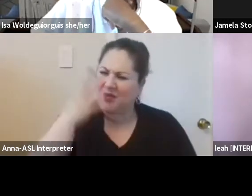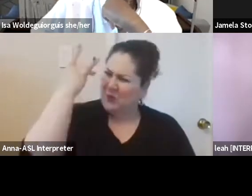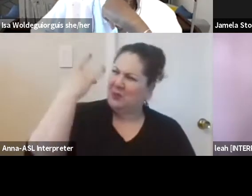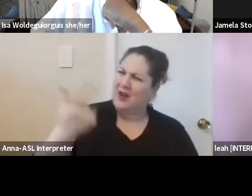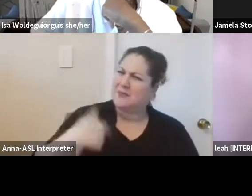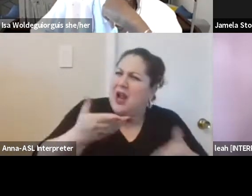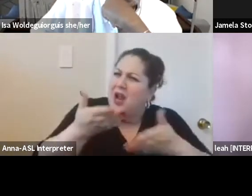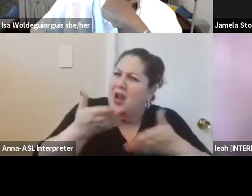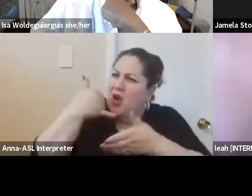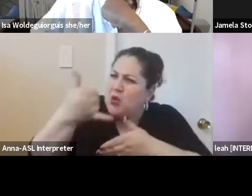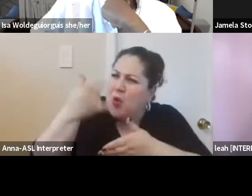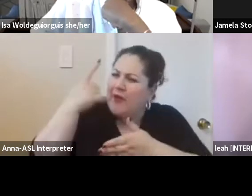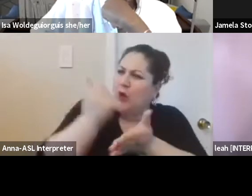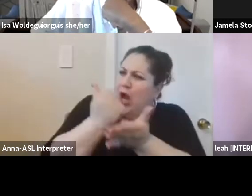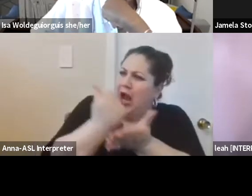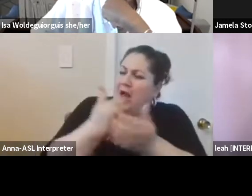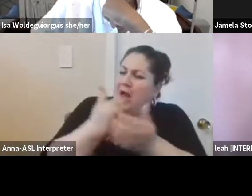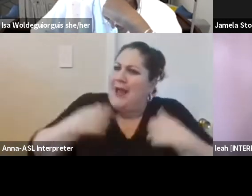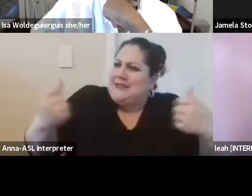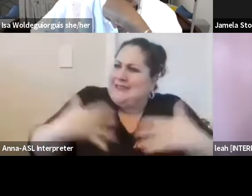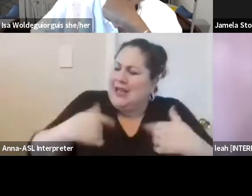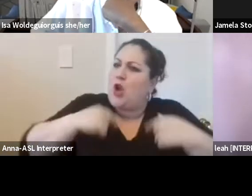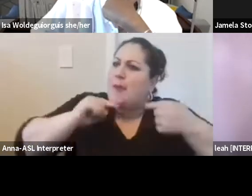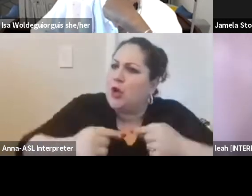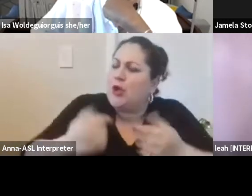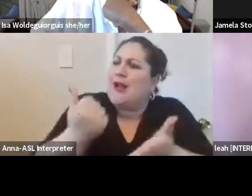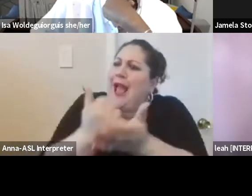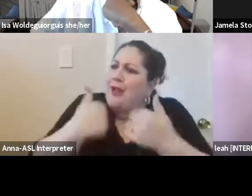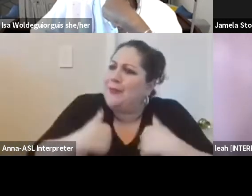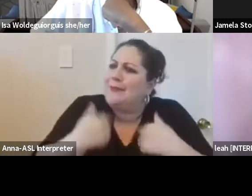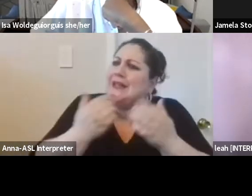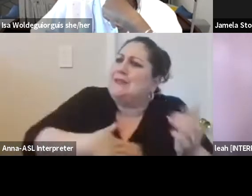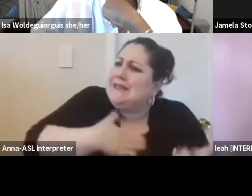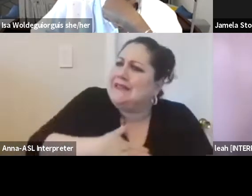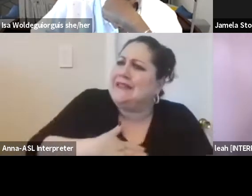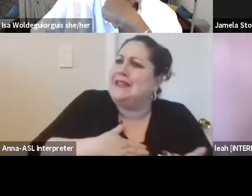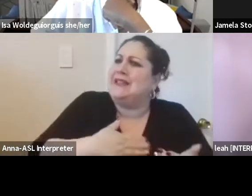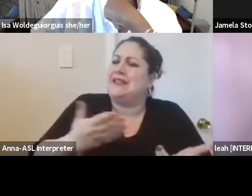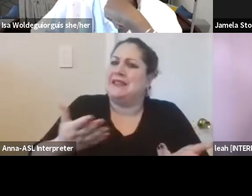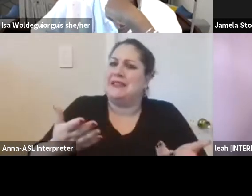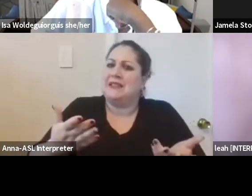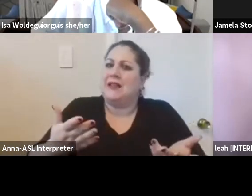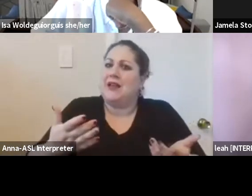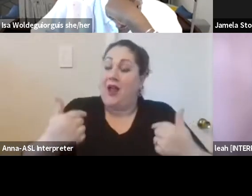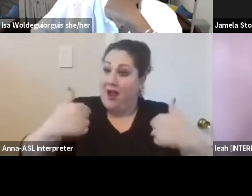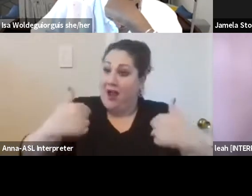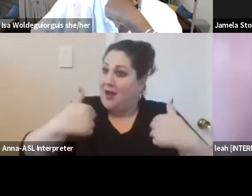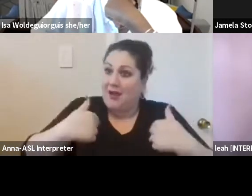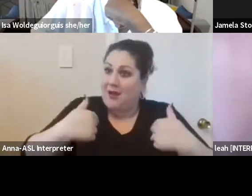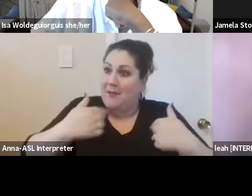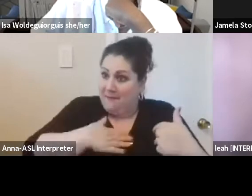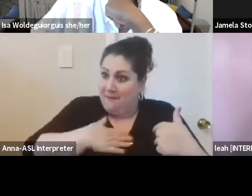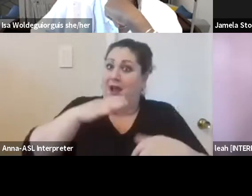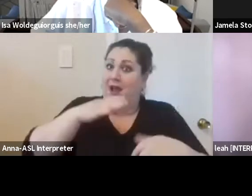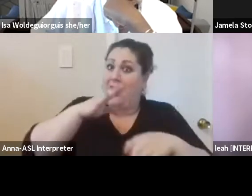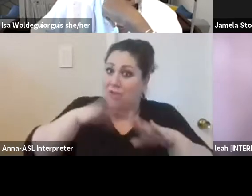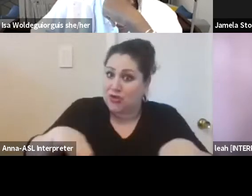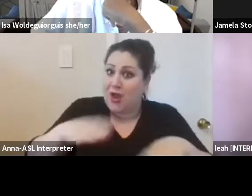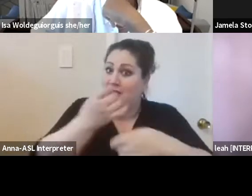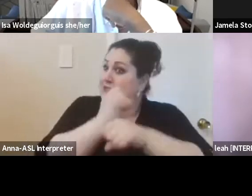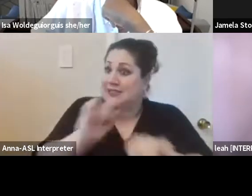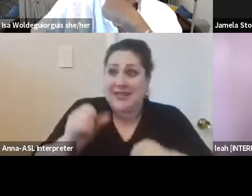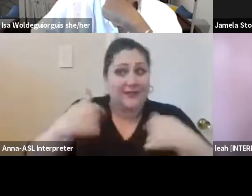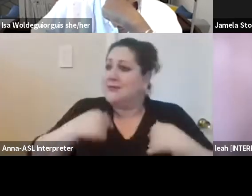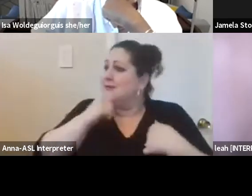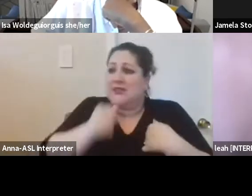I'm hurting. Help me. My child is safe. It's me who isn't. What's worse is when the abusers